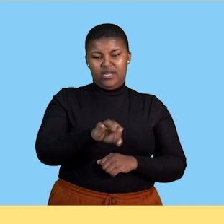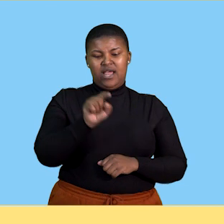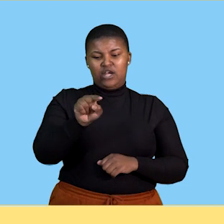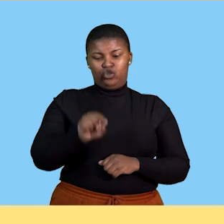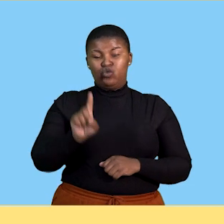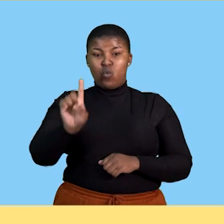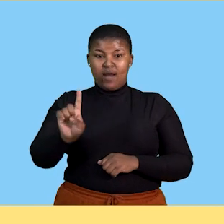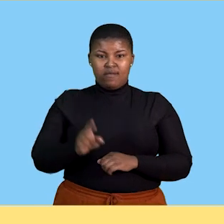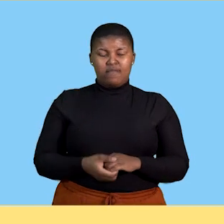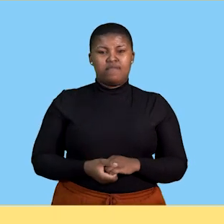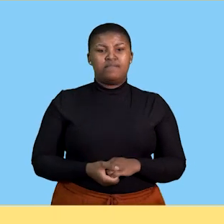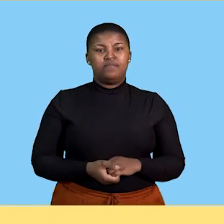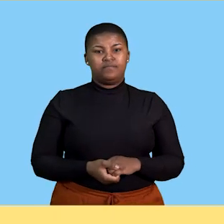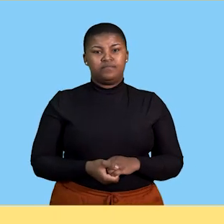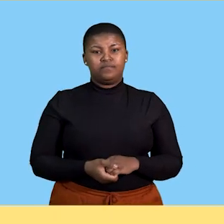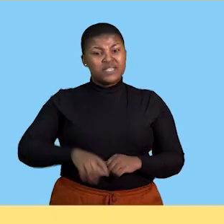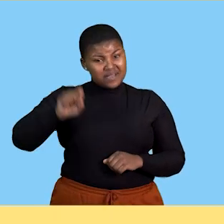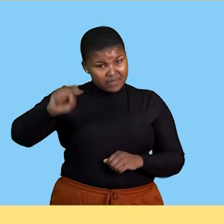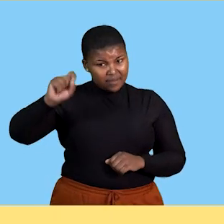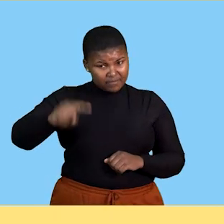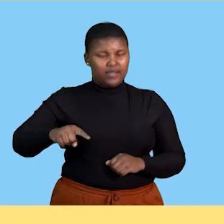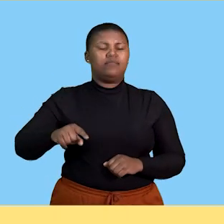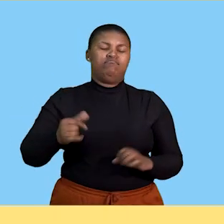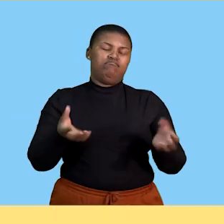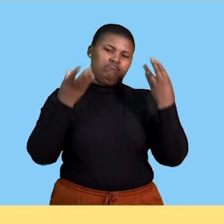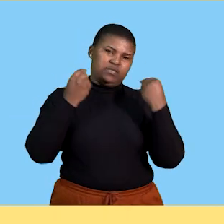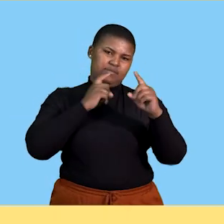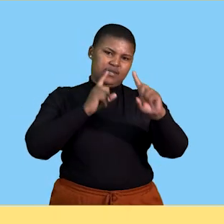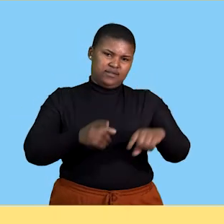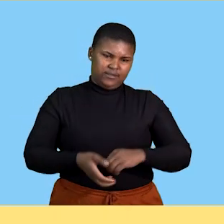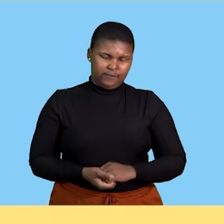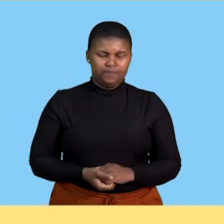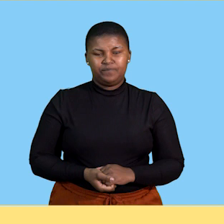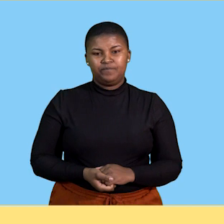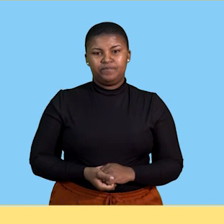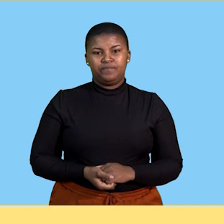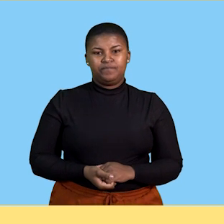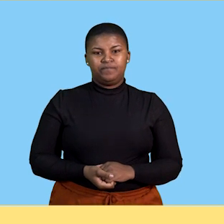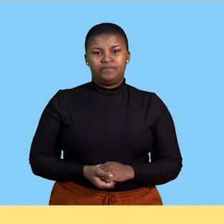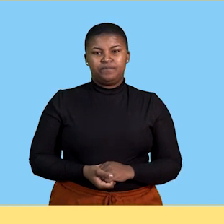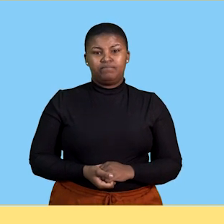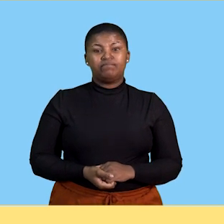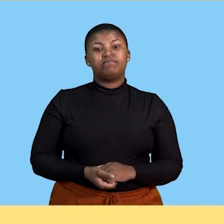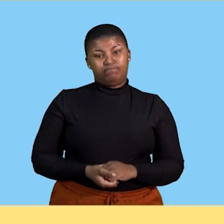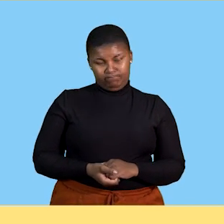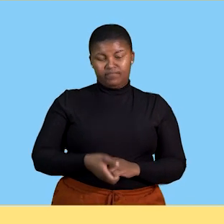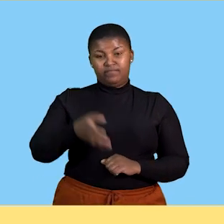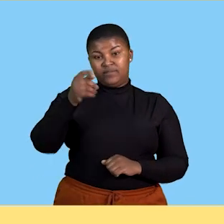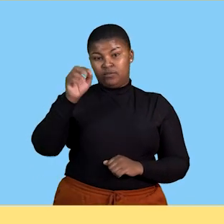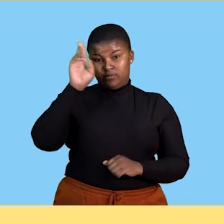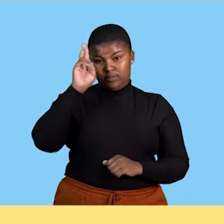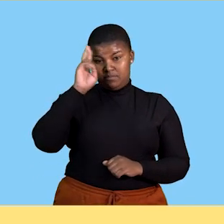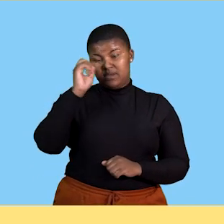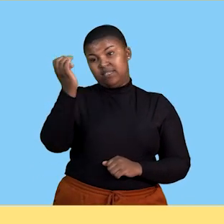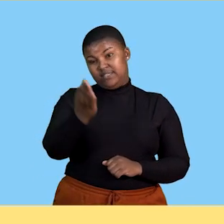3.3 S21. That is how you then calculate your current ratio. You then divide, let me